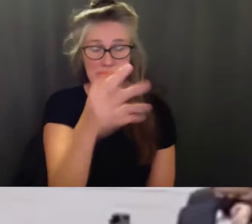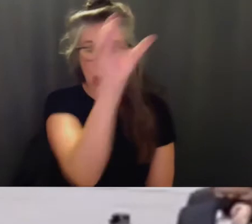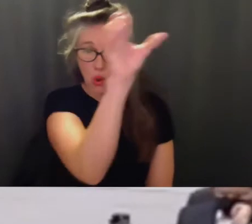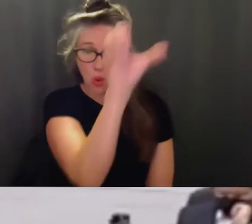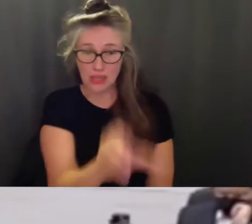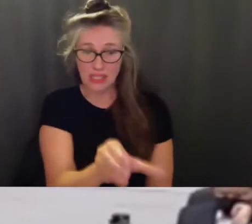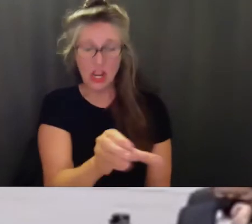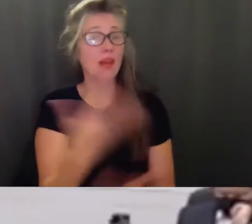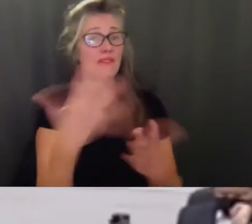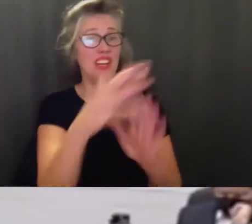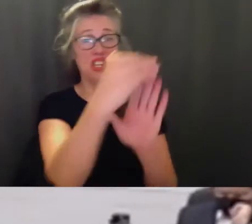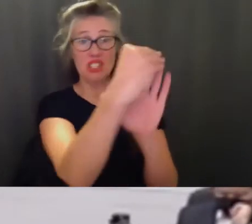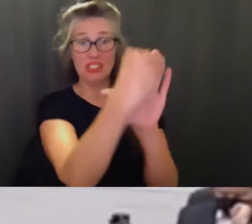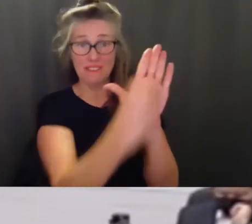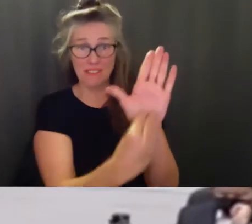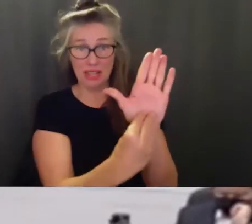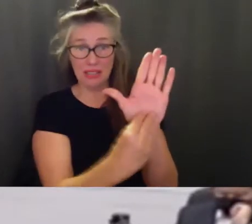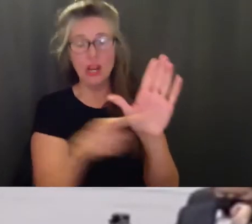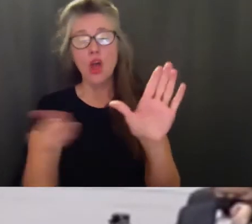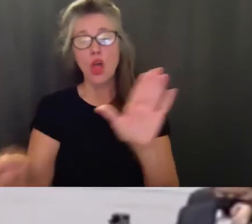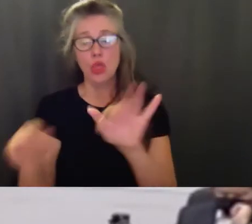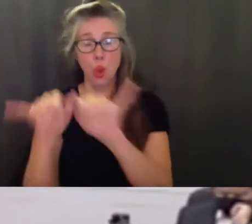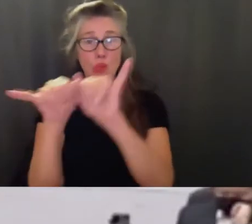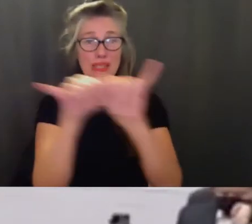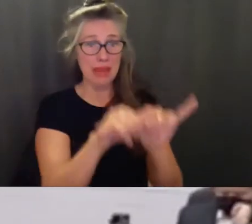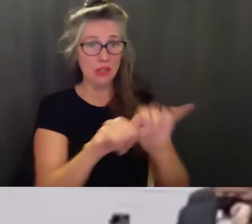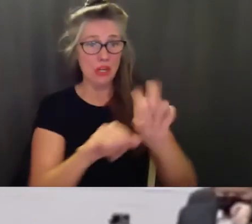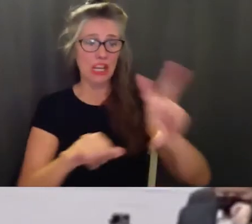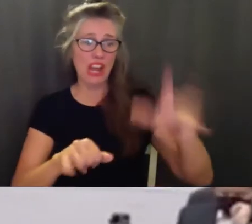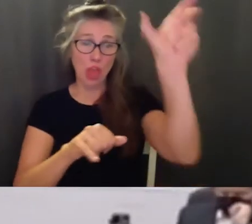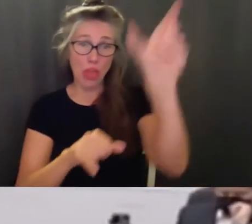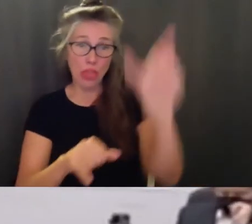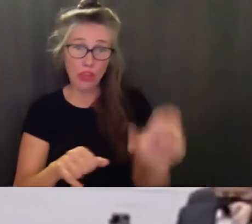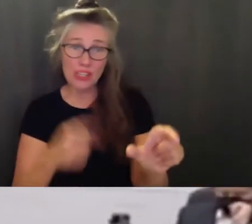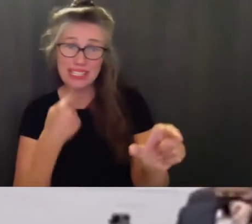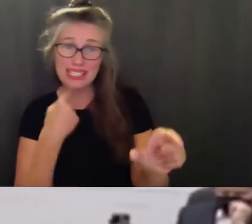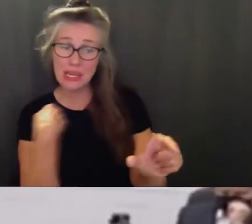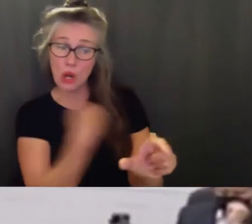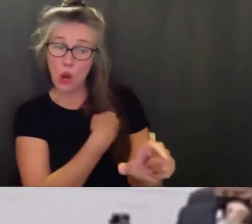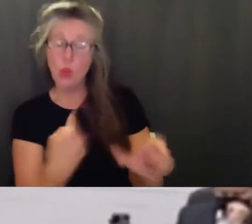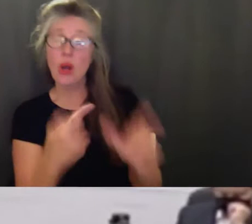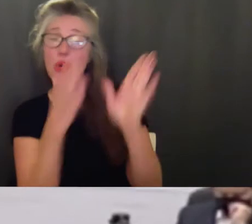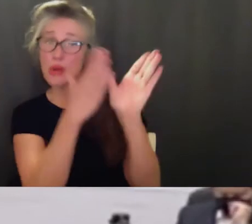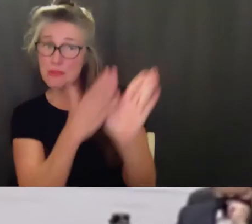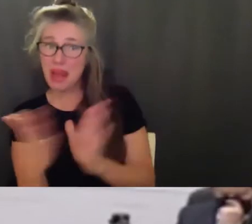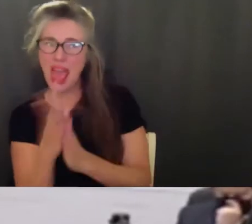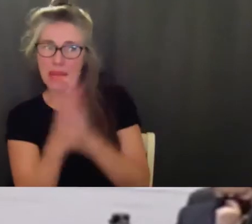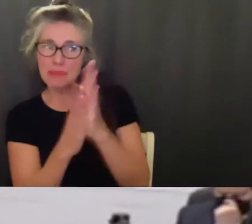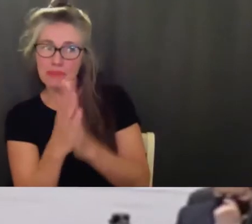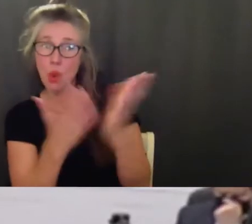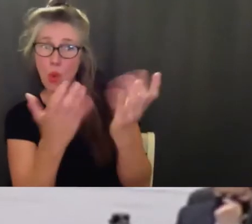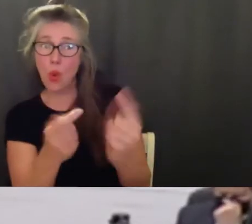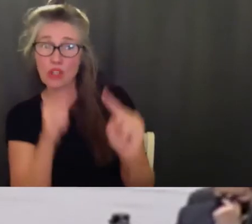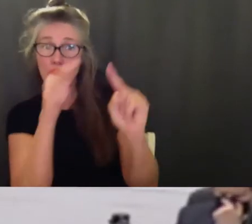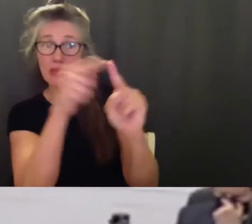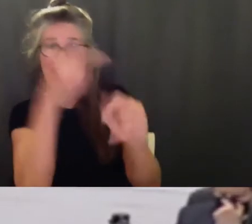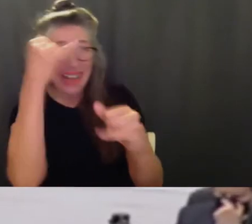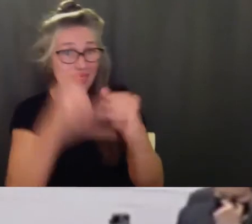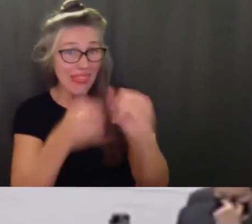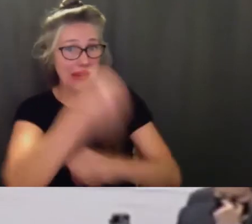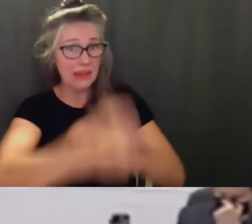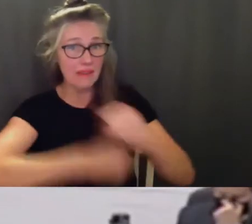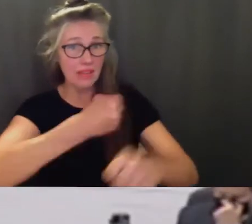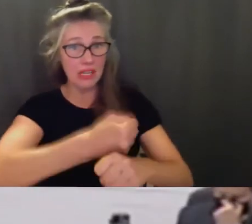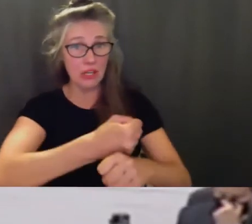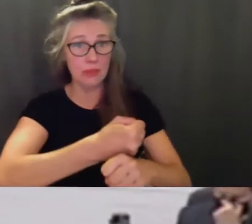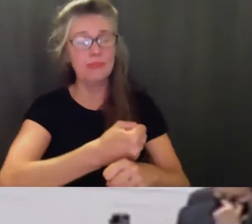filled. Those metrics, that third column, is where we are planning on being at the end of 3 years.